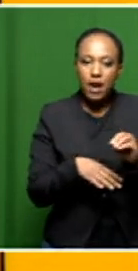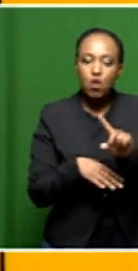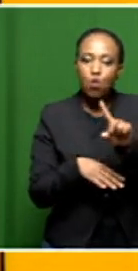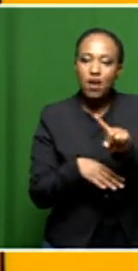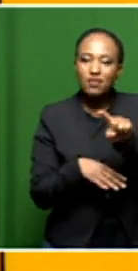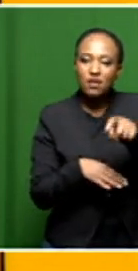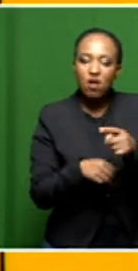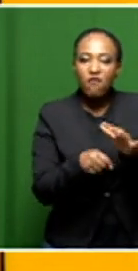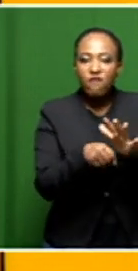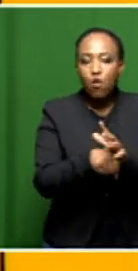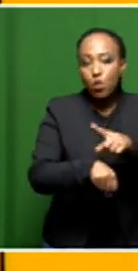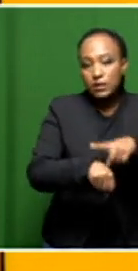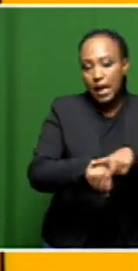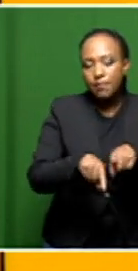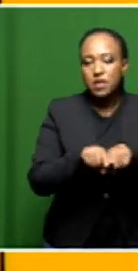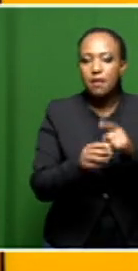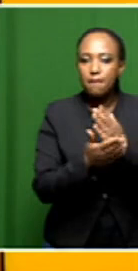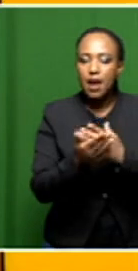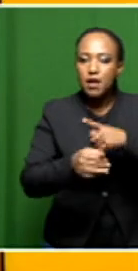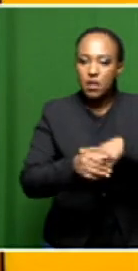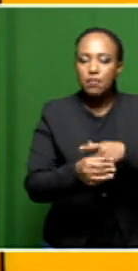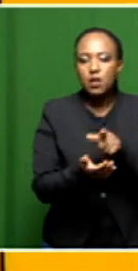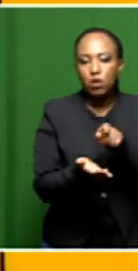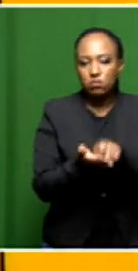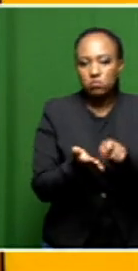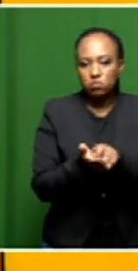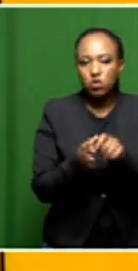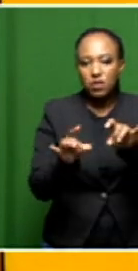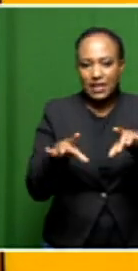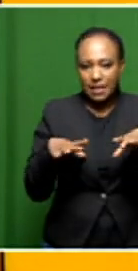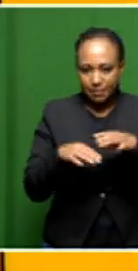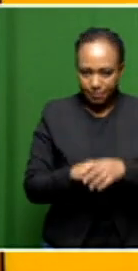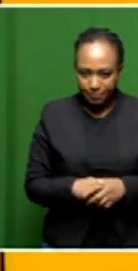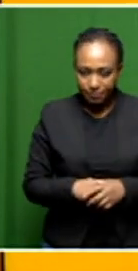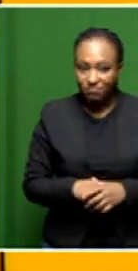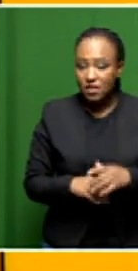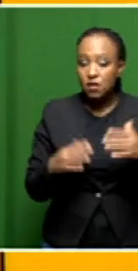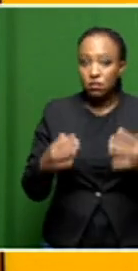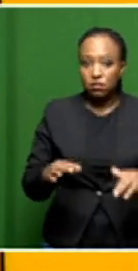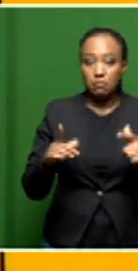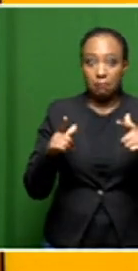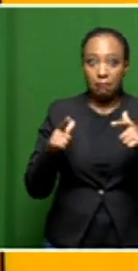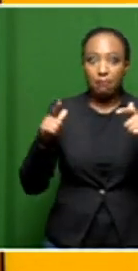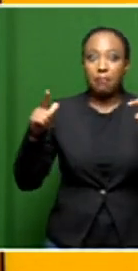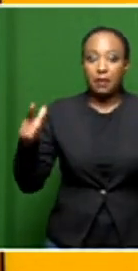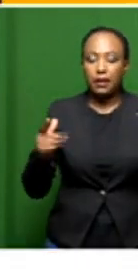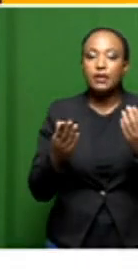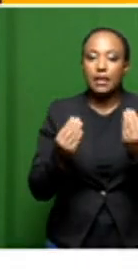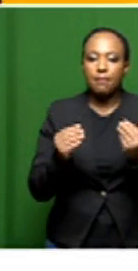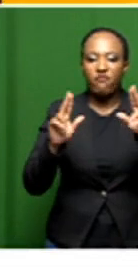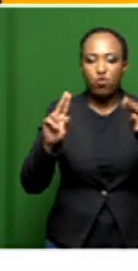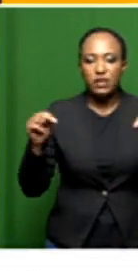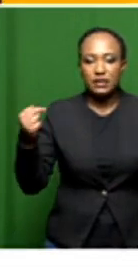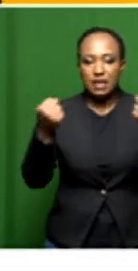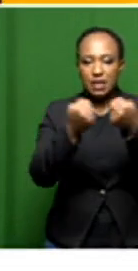201,000 full-time and part-time candidates will sit for these exams in the province. This, of course, is the largest number nationally. It's